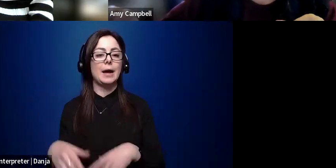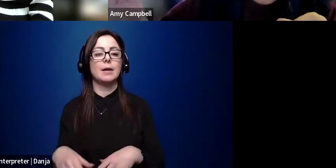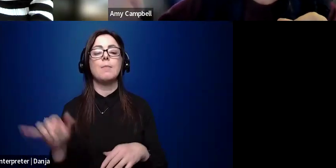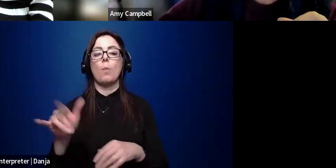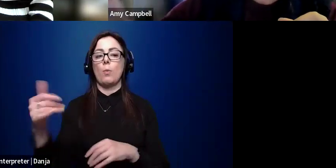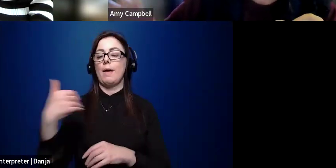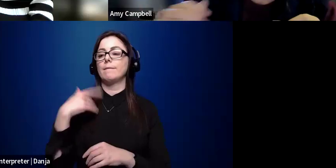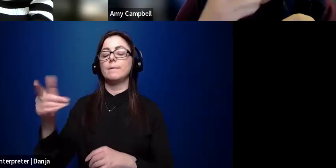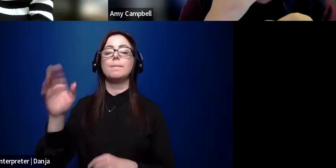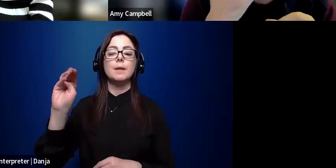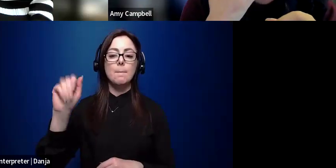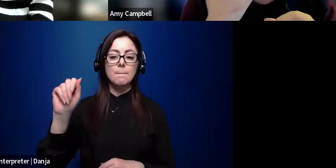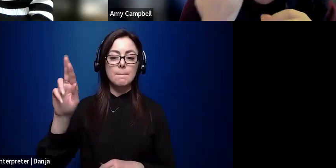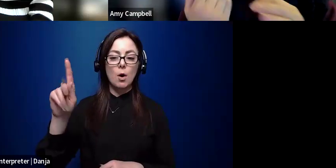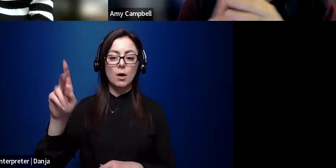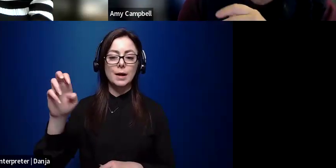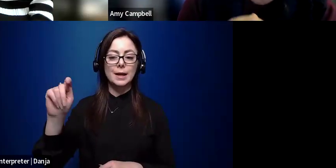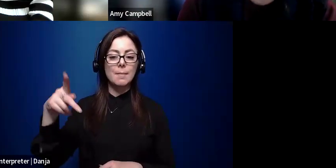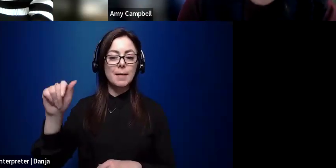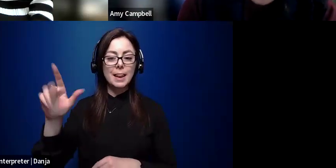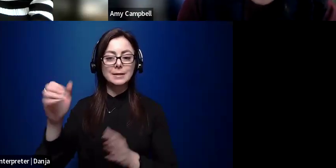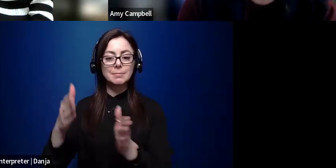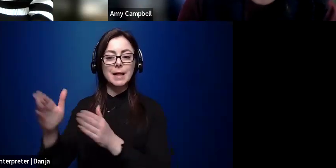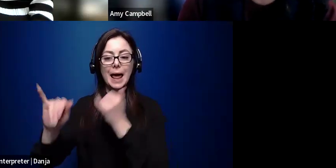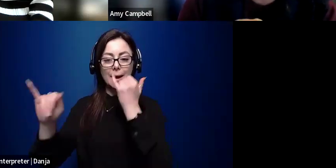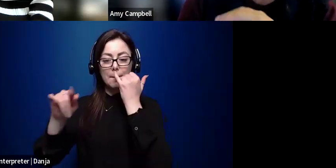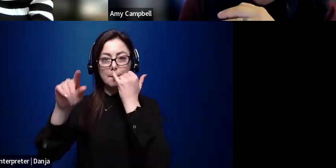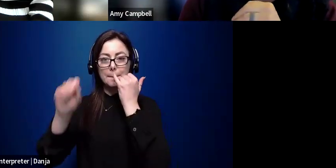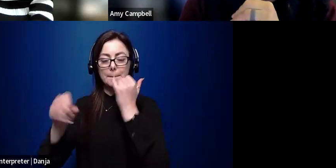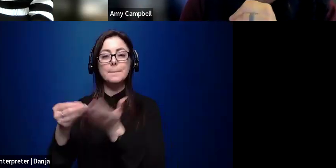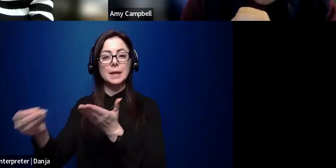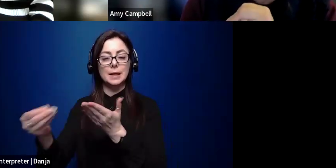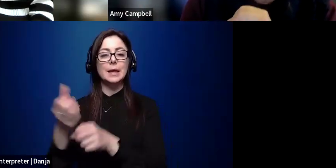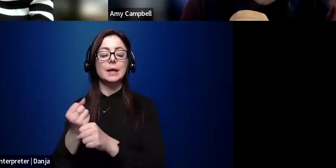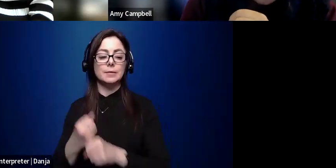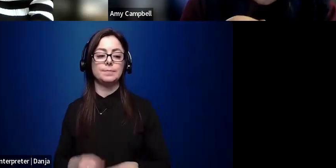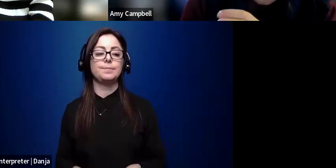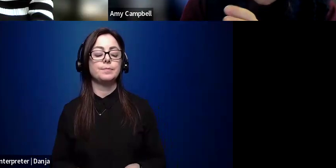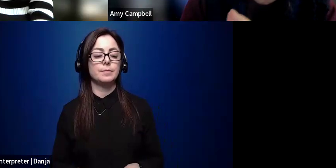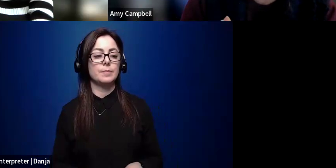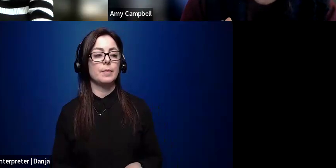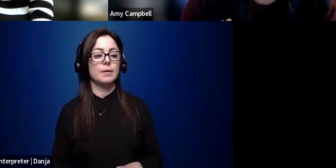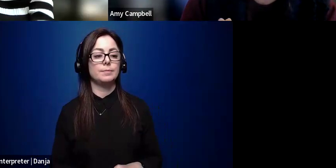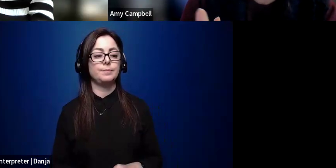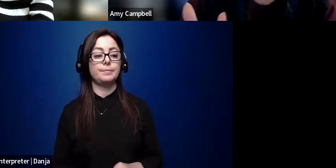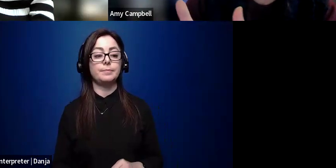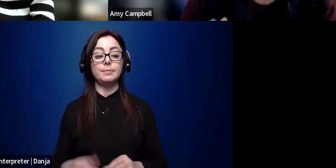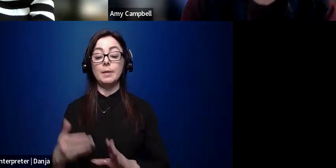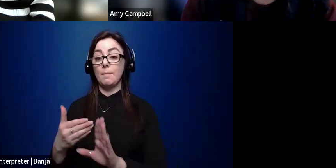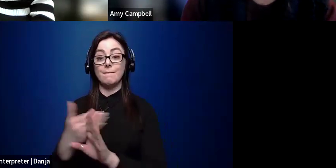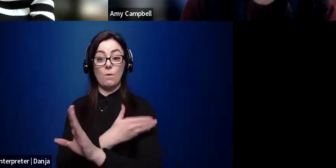marketplace plans that you can get. And so before we had that law